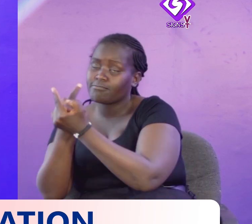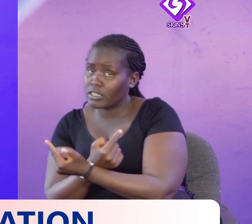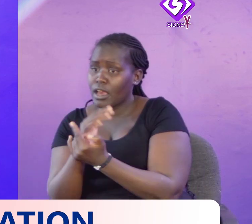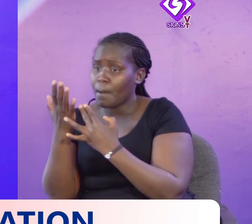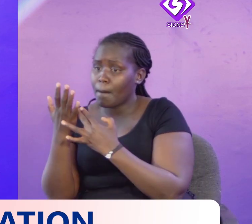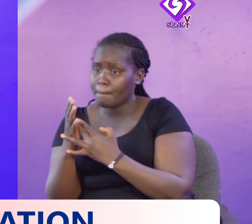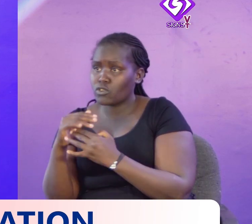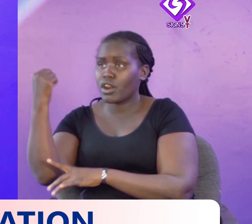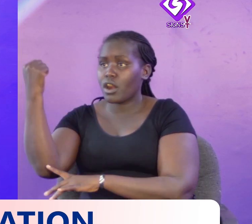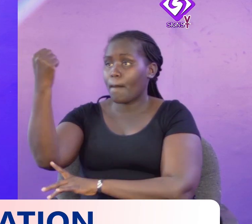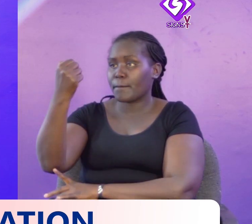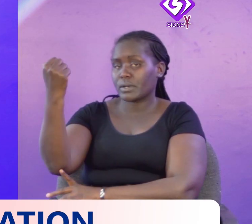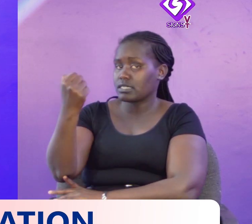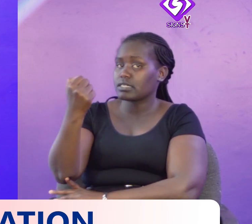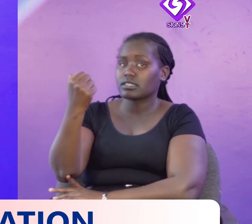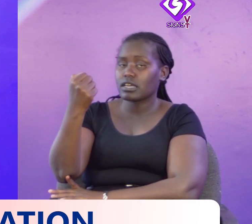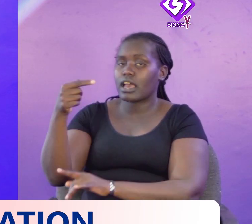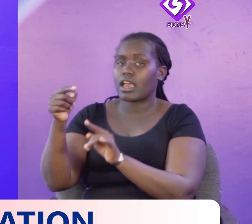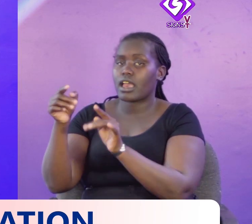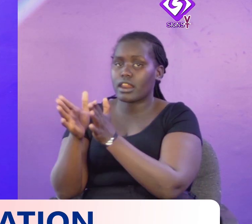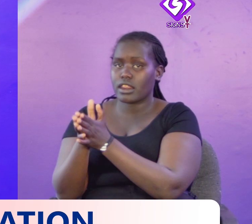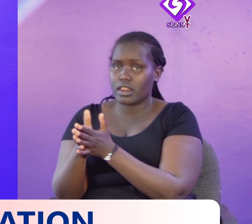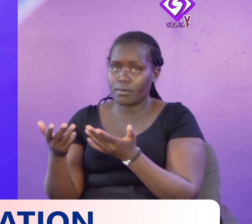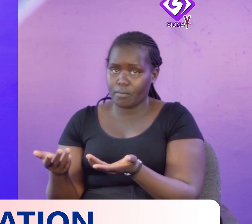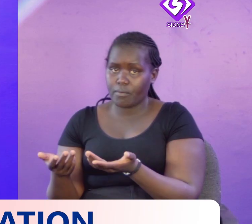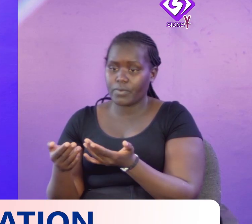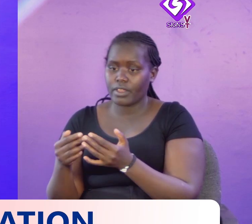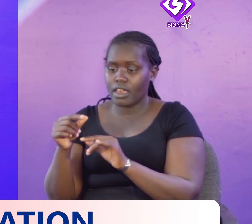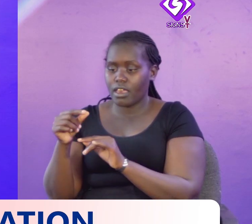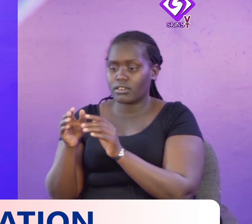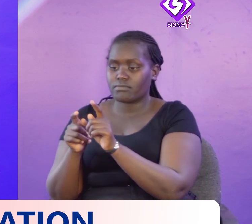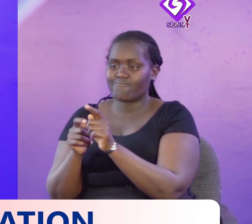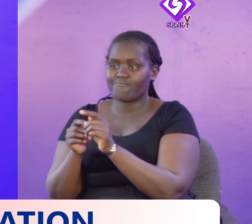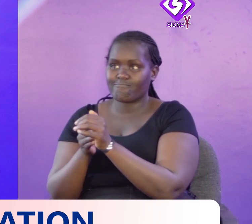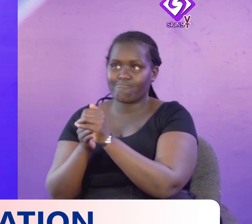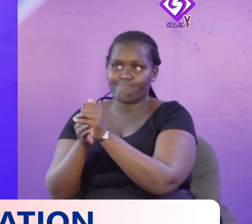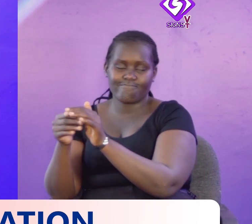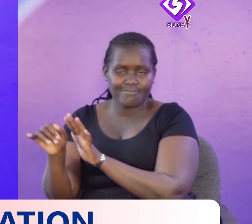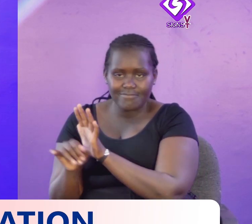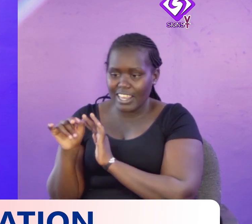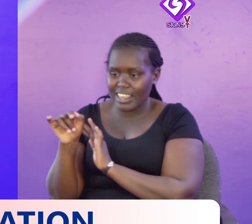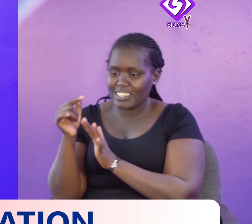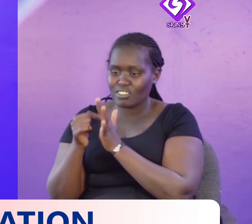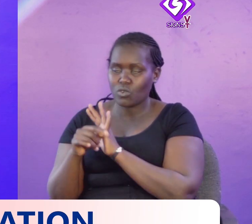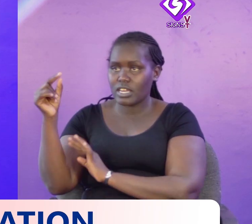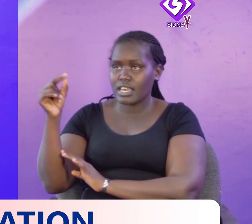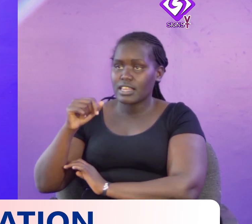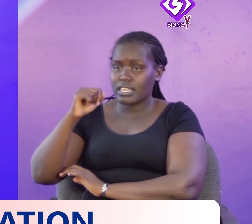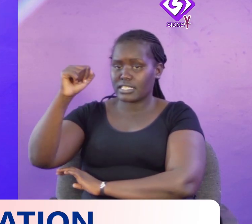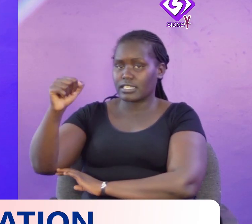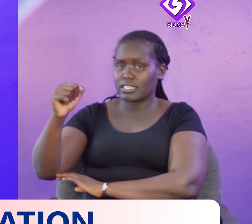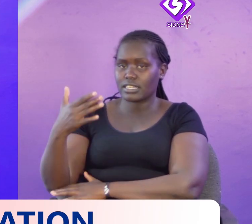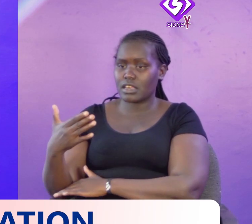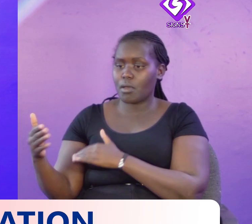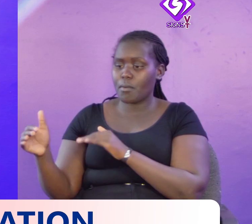between politics and governance? This is what the Gen Z seems to be